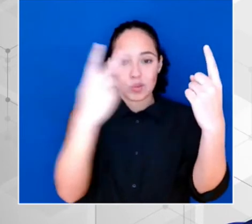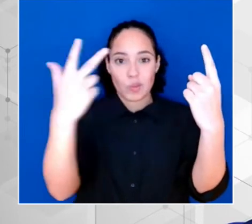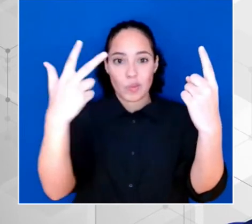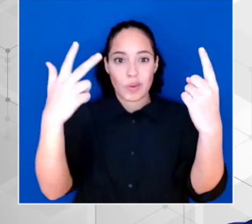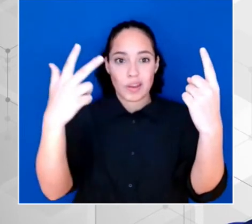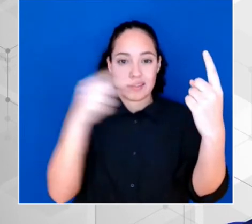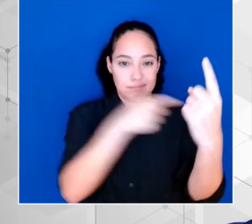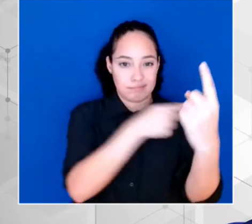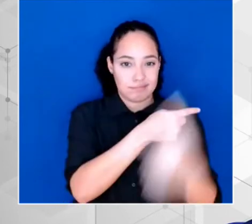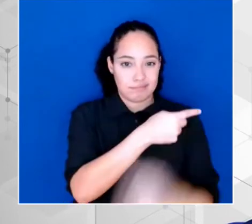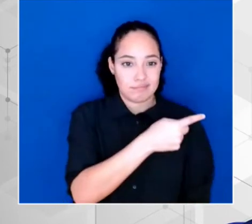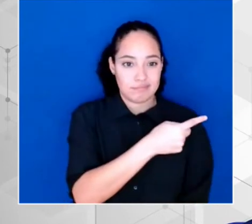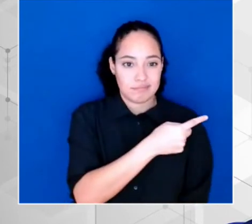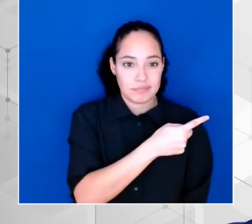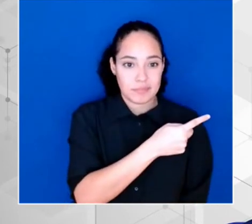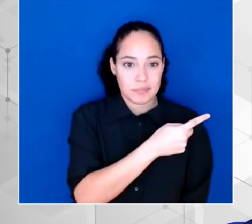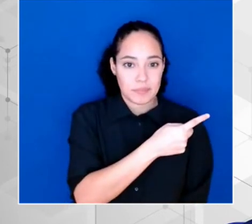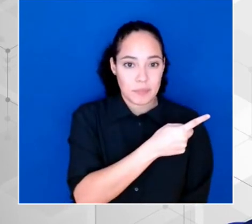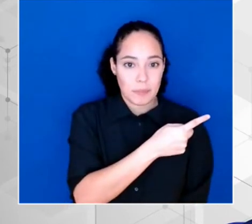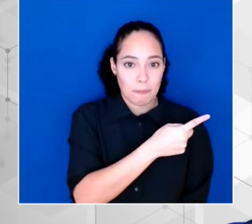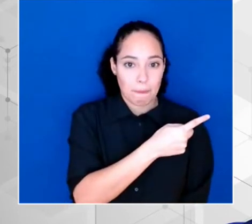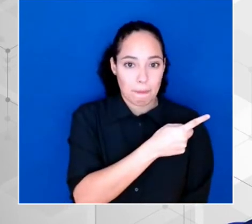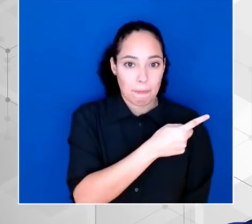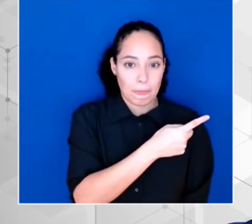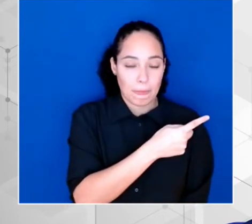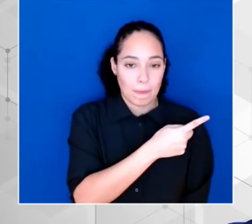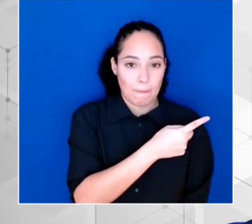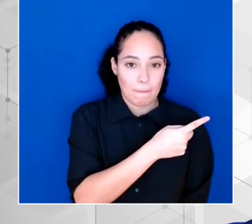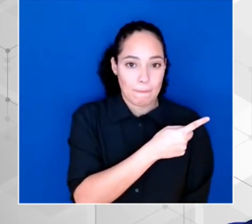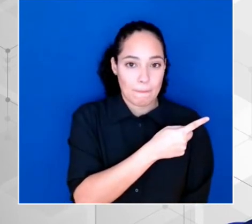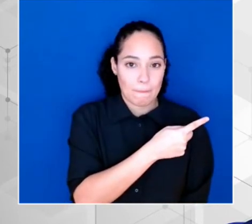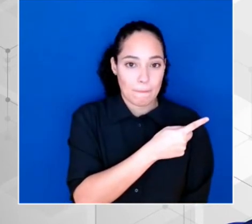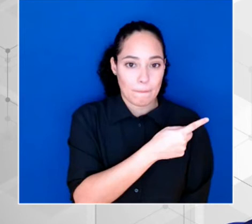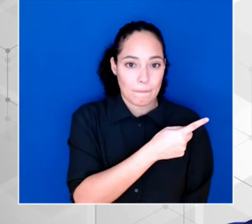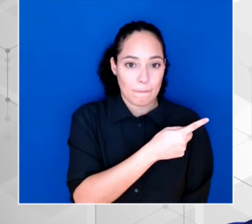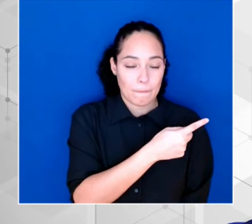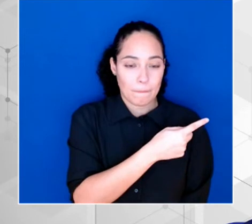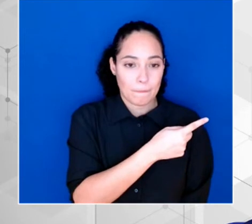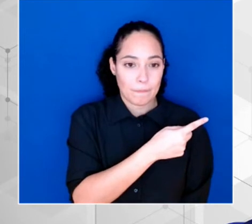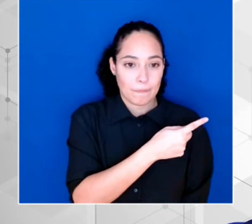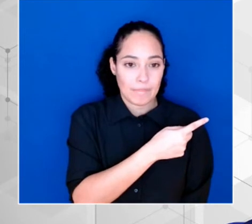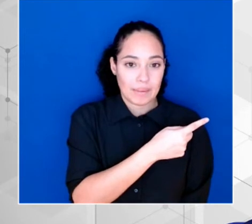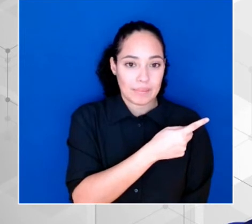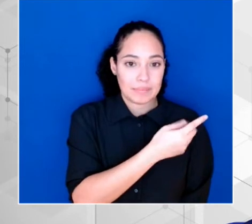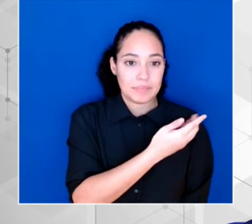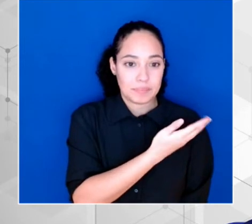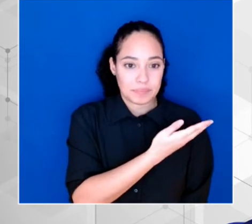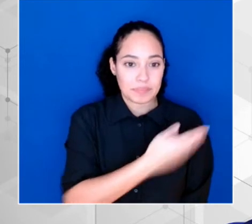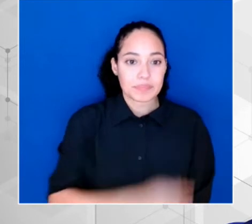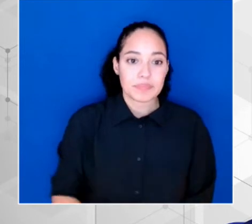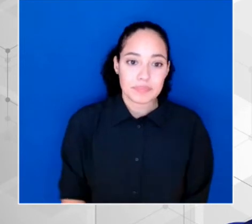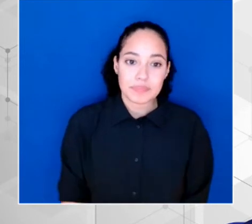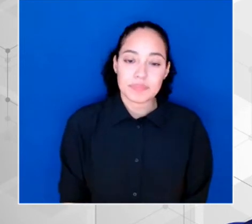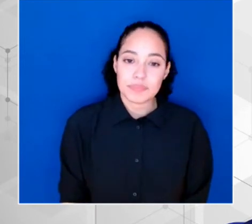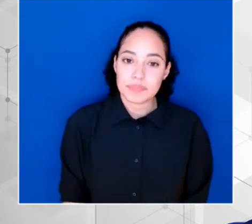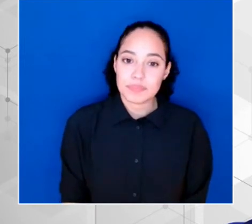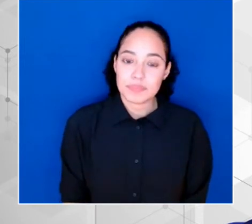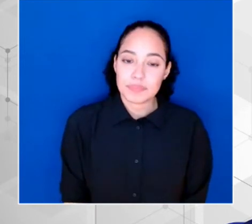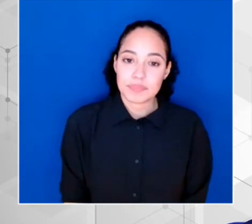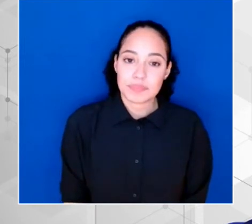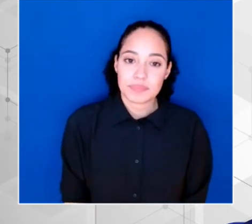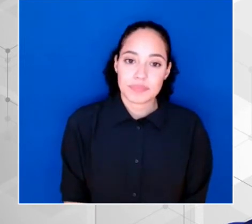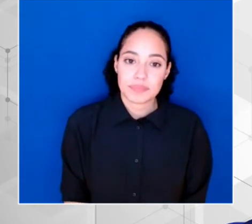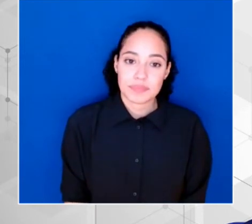it to identify if this is the correct order of the